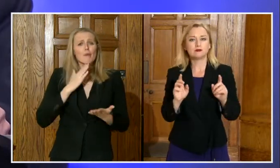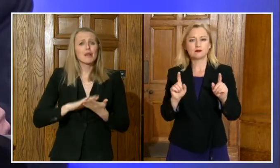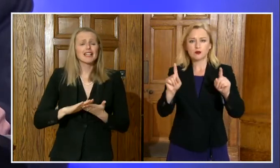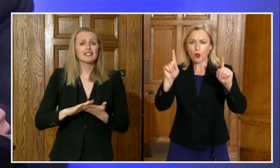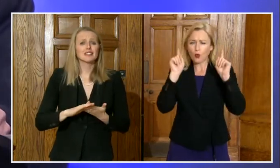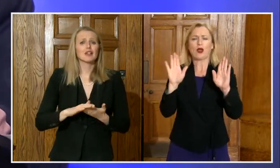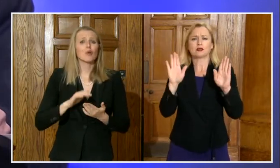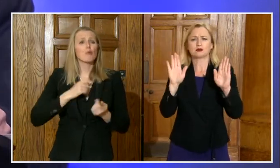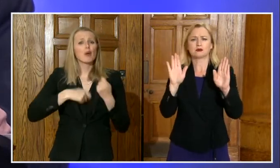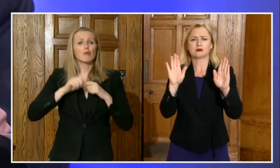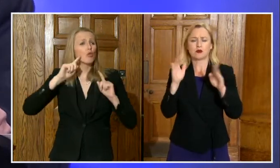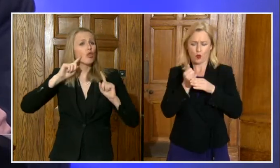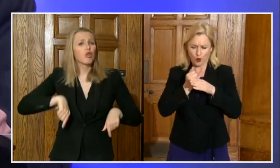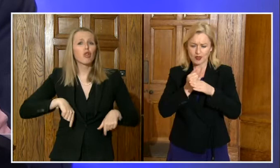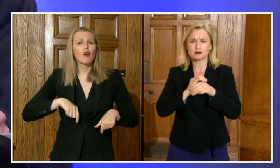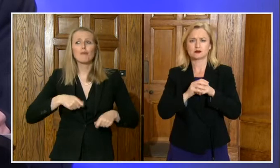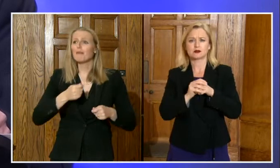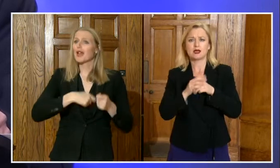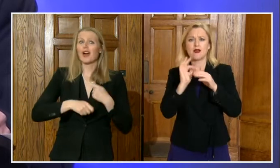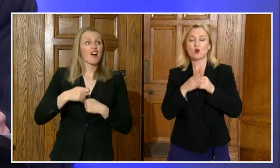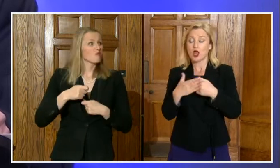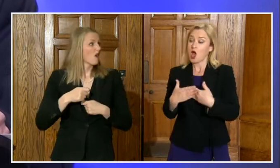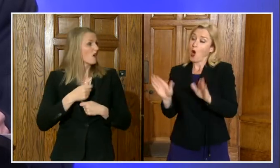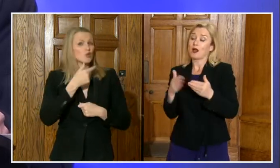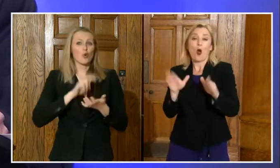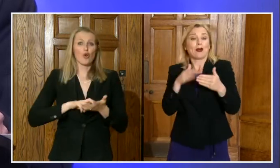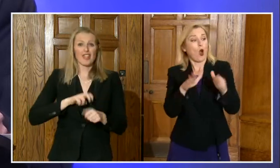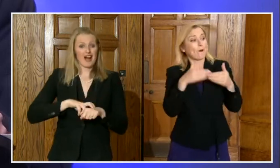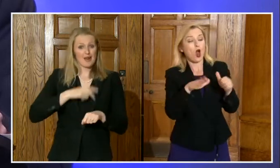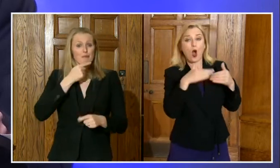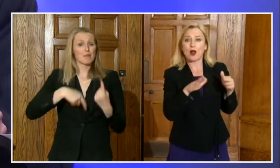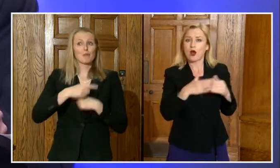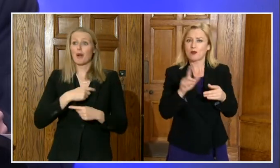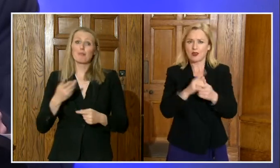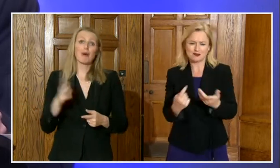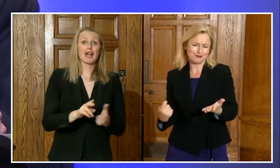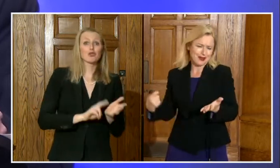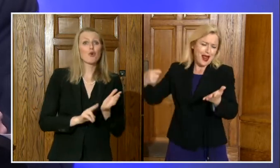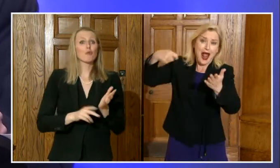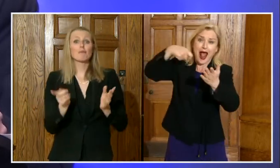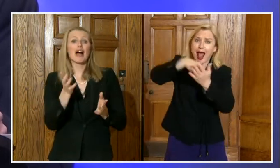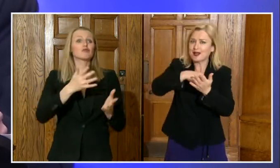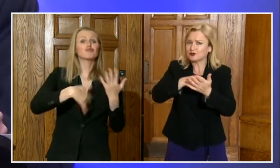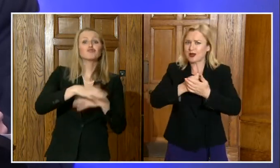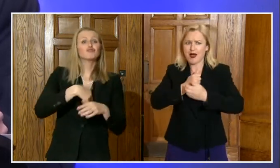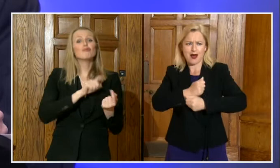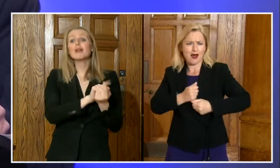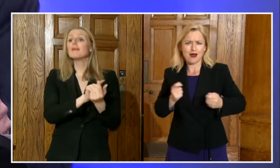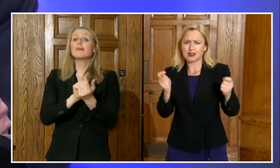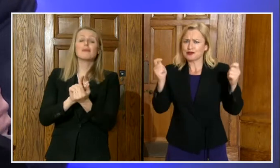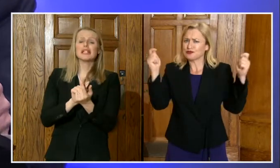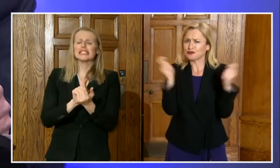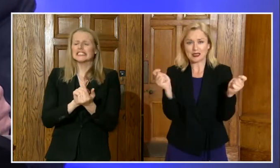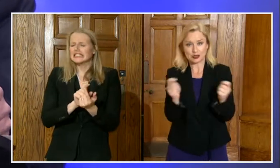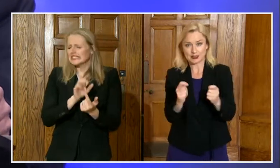tragedy upon tragedy if Northern Ireland lost its way at this stage, if complacency set in. We